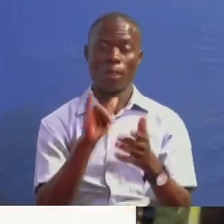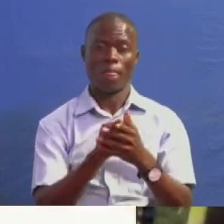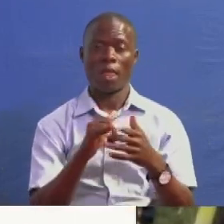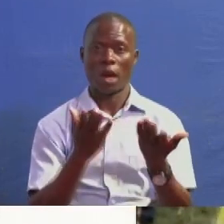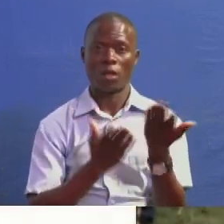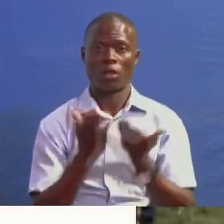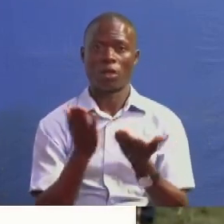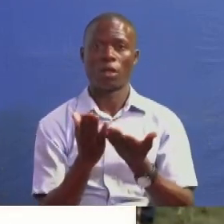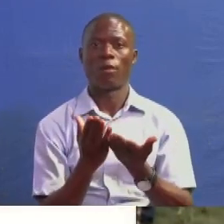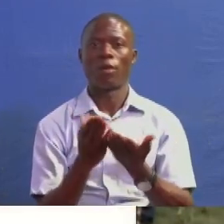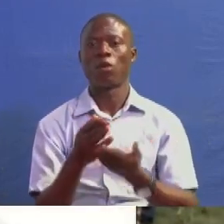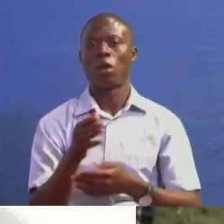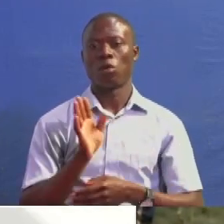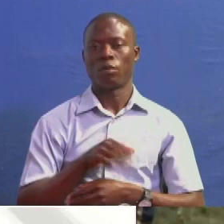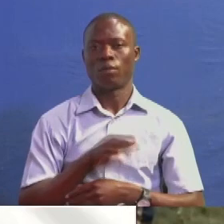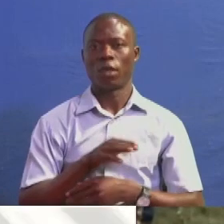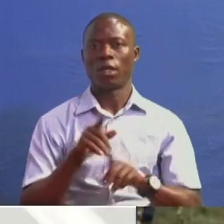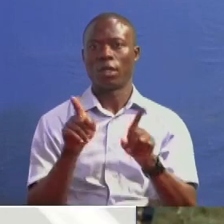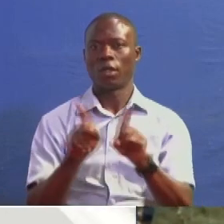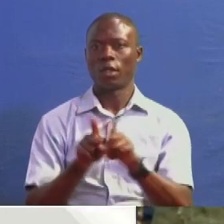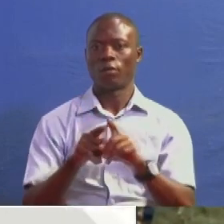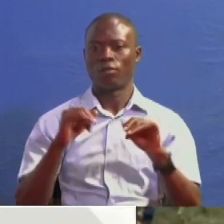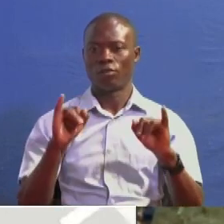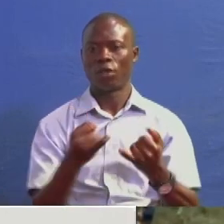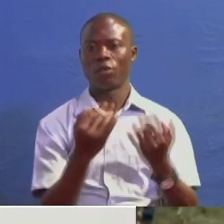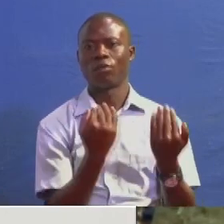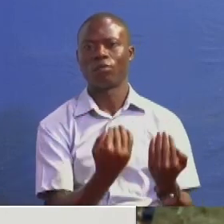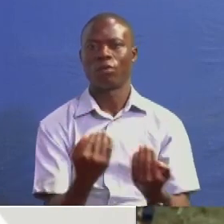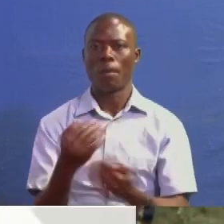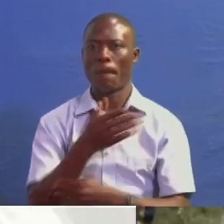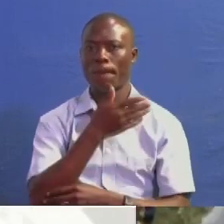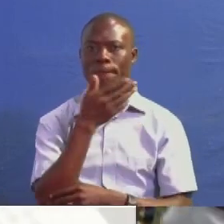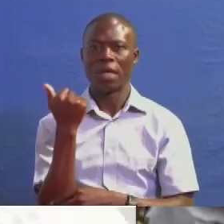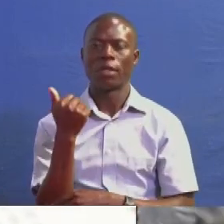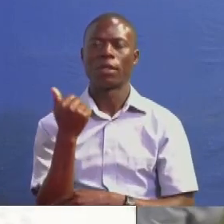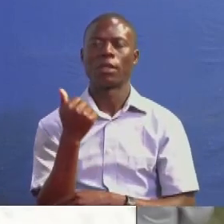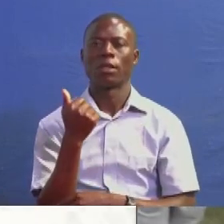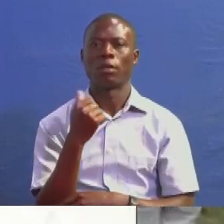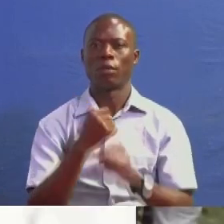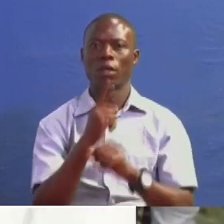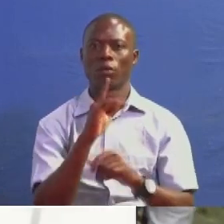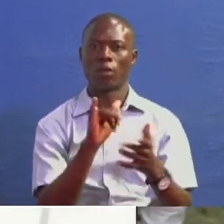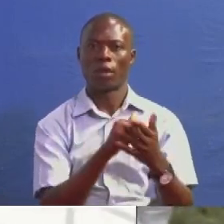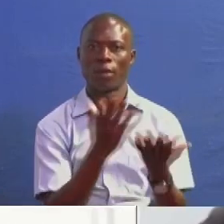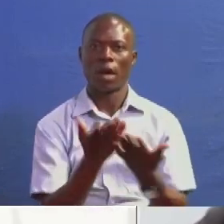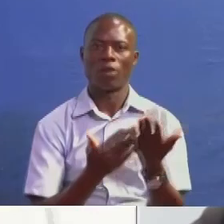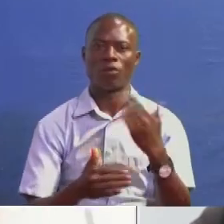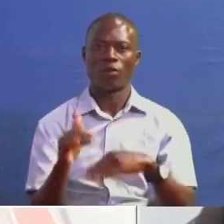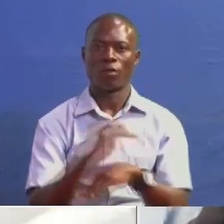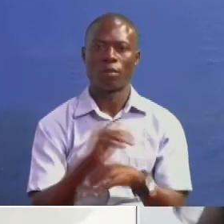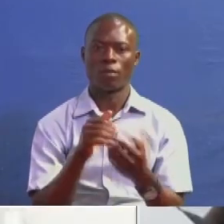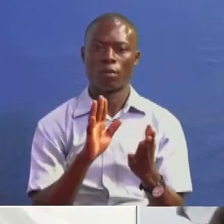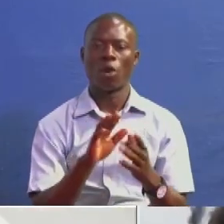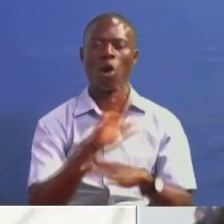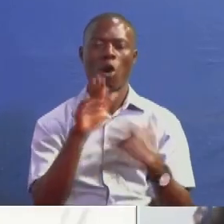it serves our women and our newborns better, to make sure that we can cover more. On